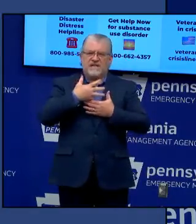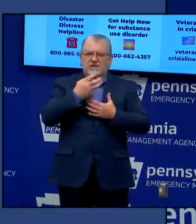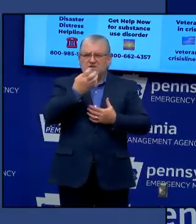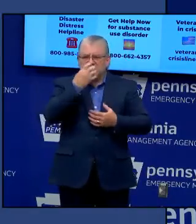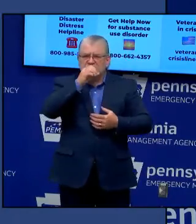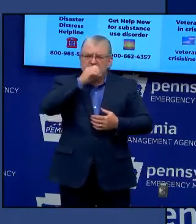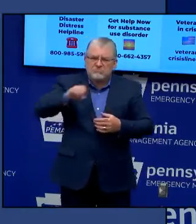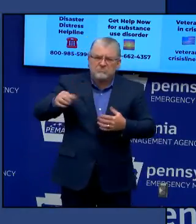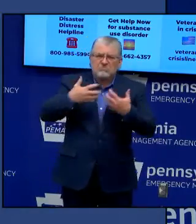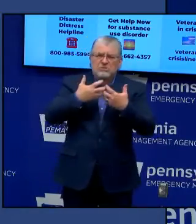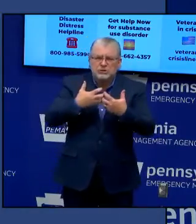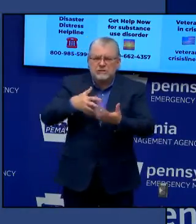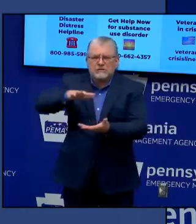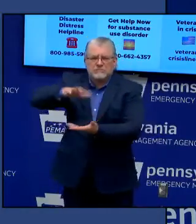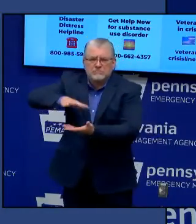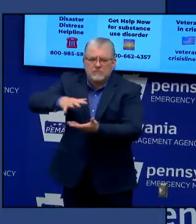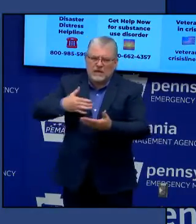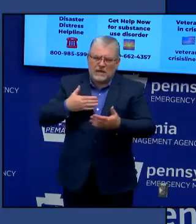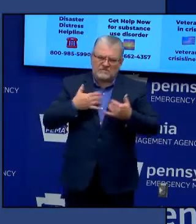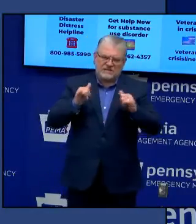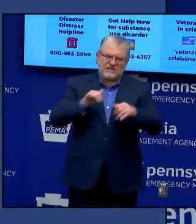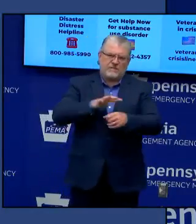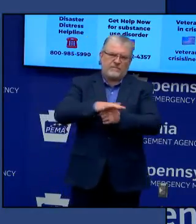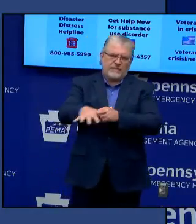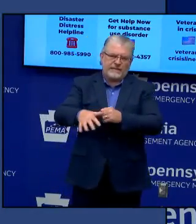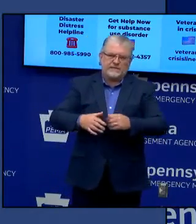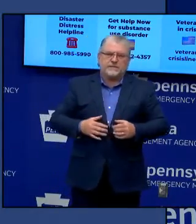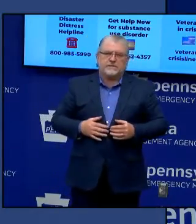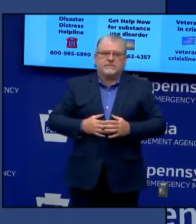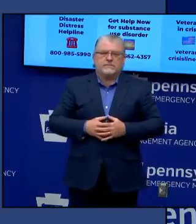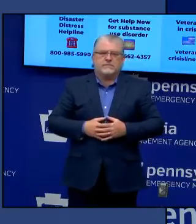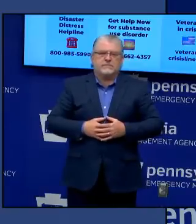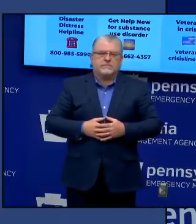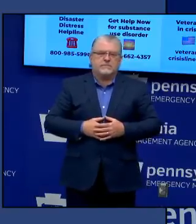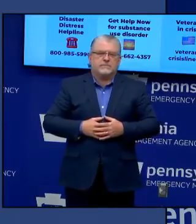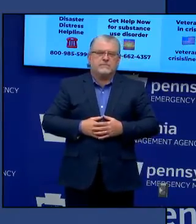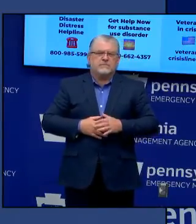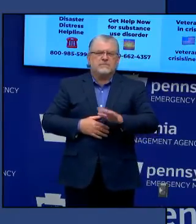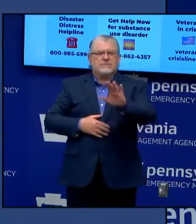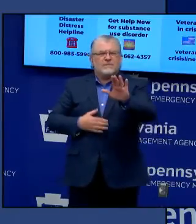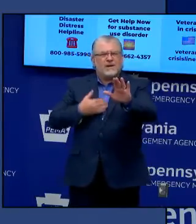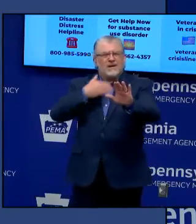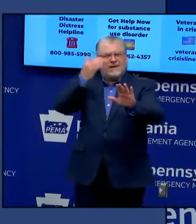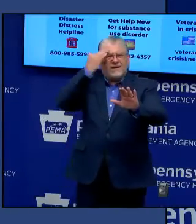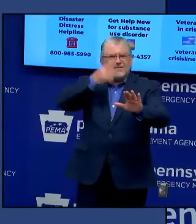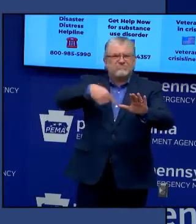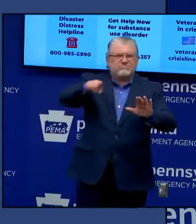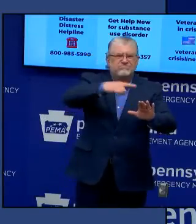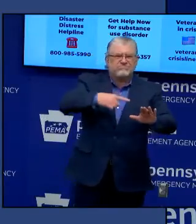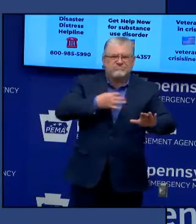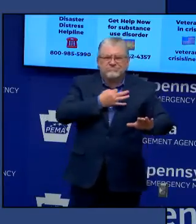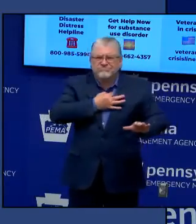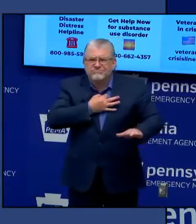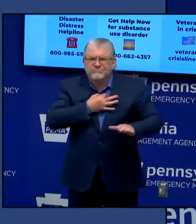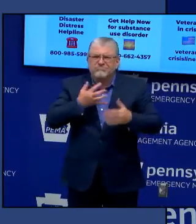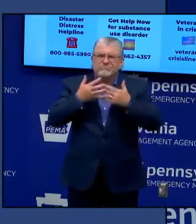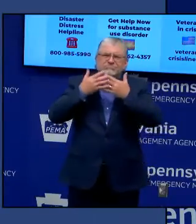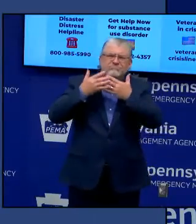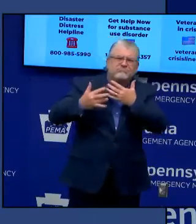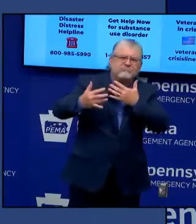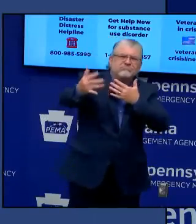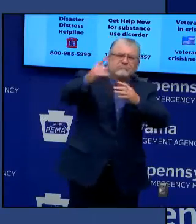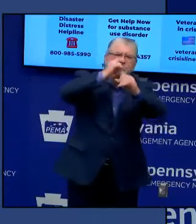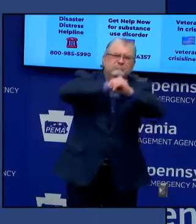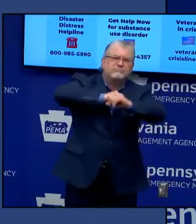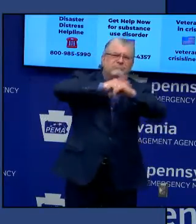I know that everyone has been thinking about what life will be like when we move parts of the state from red to